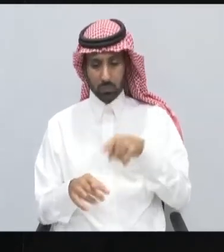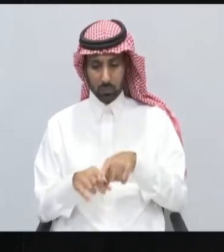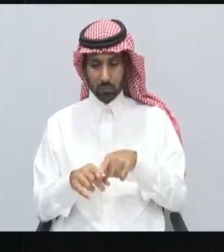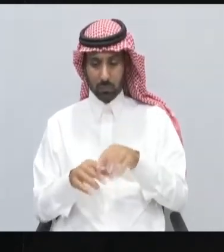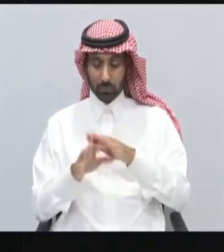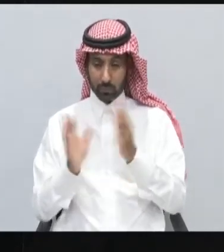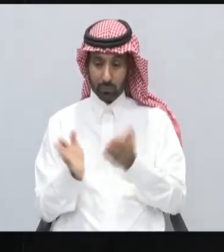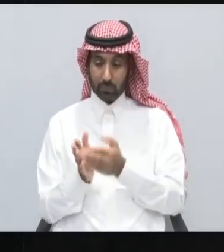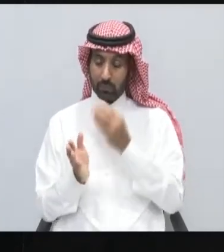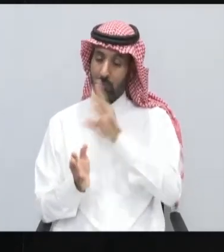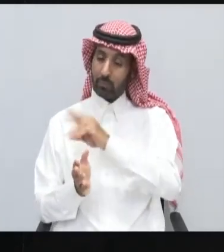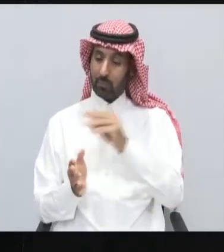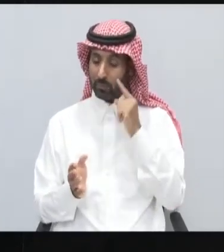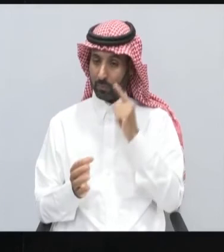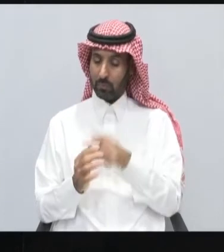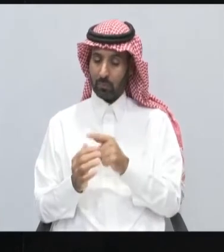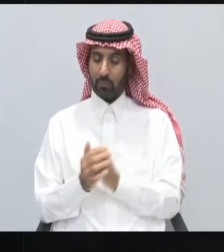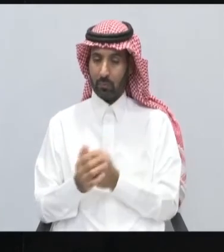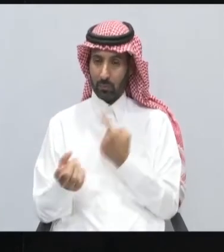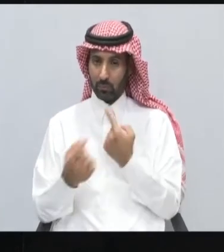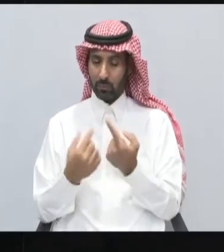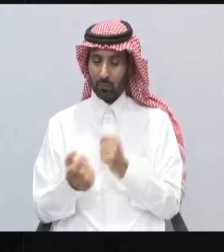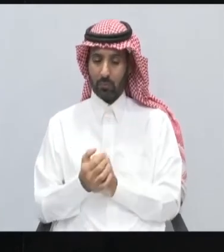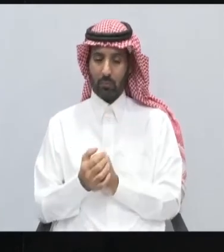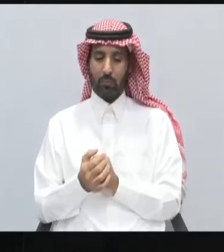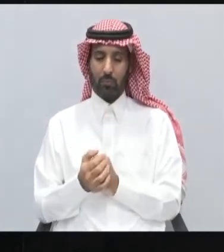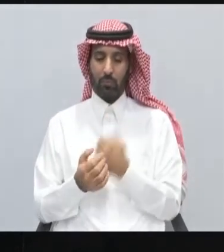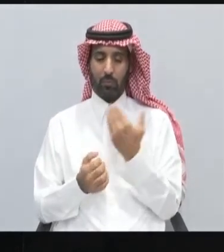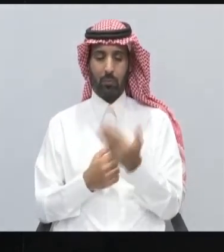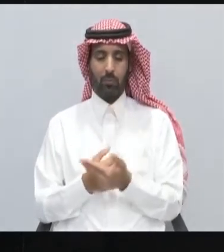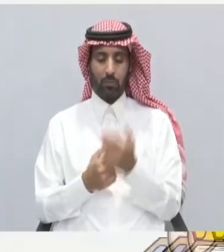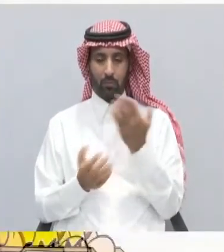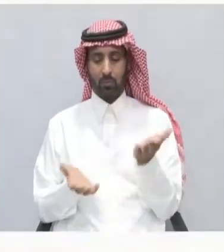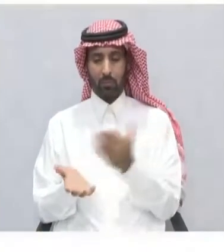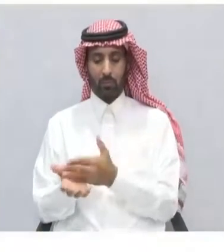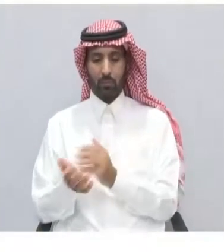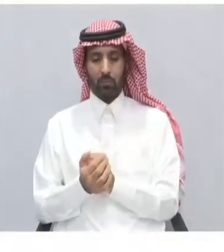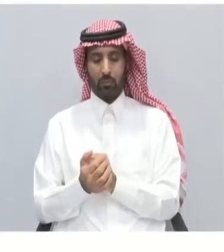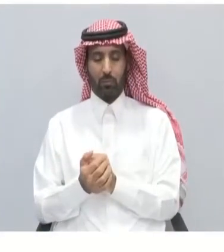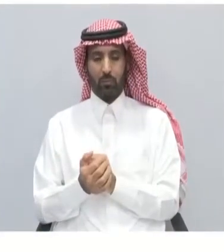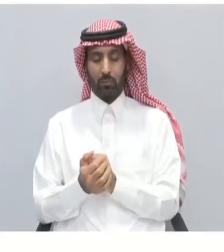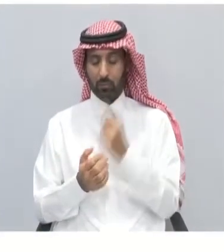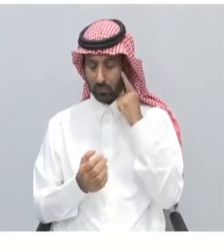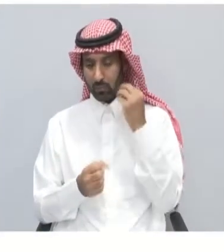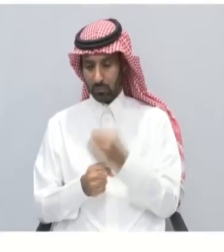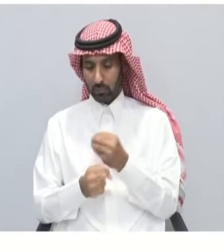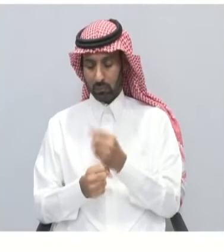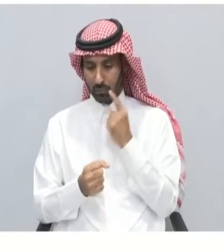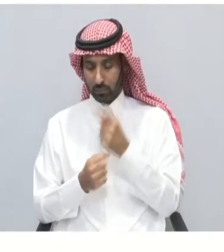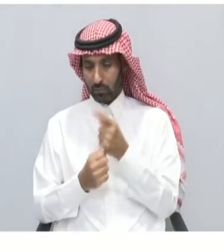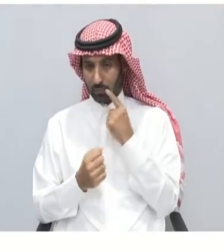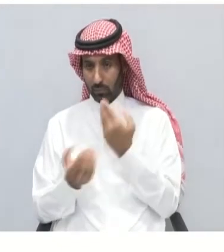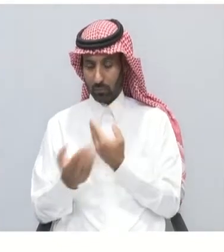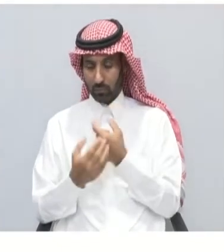all agree on? Talk to each other about it. And now moving on to the project.